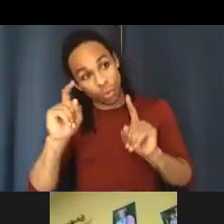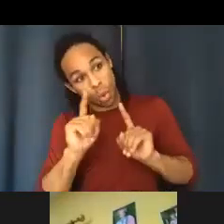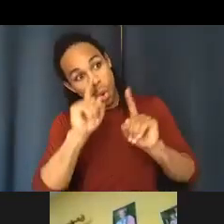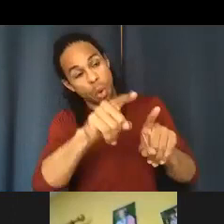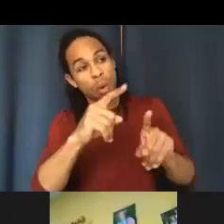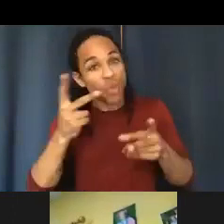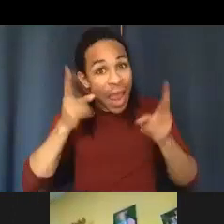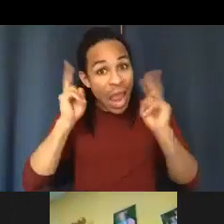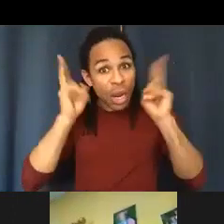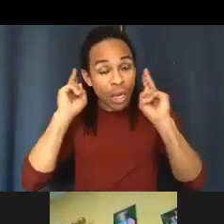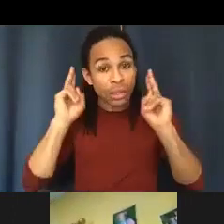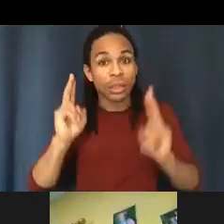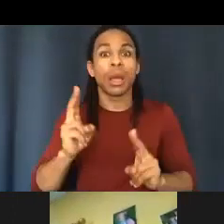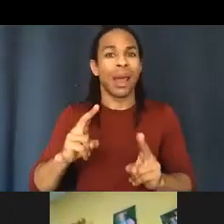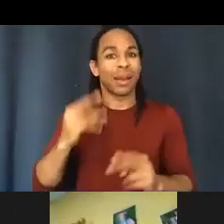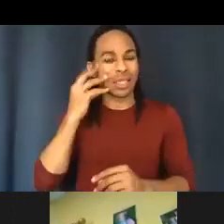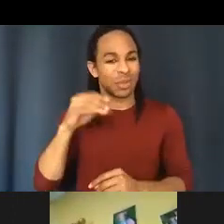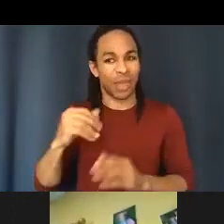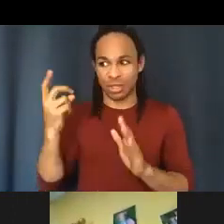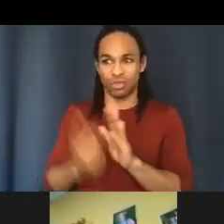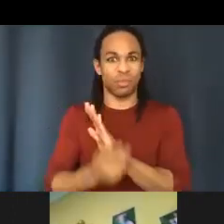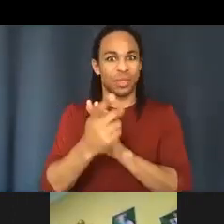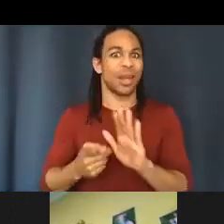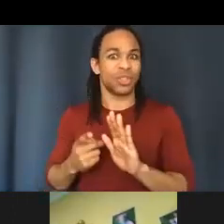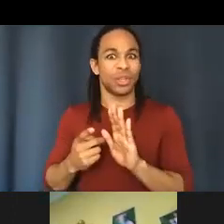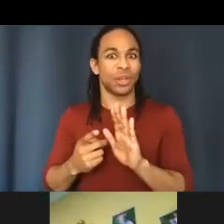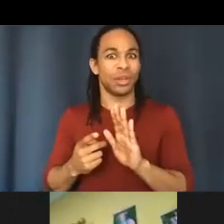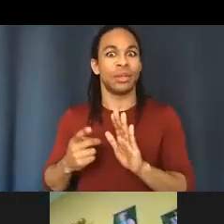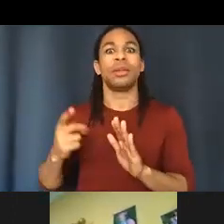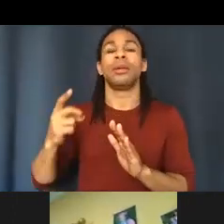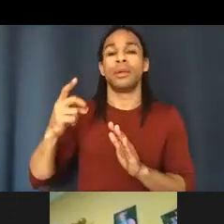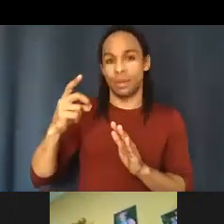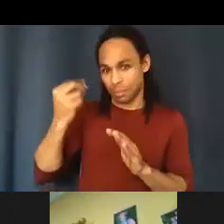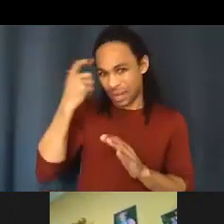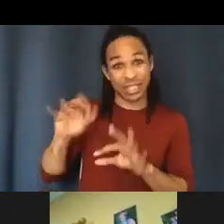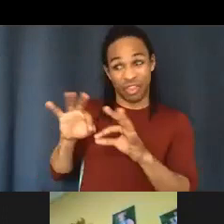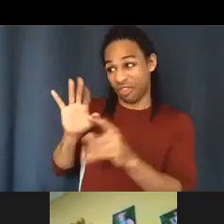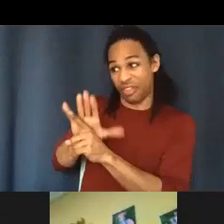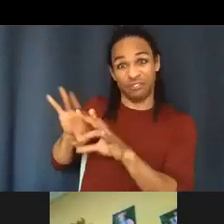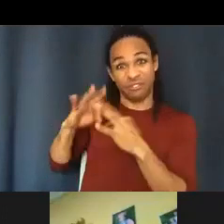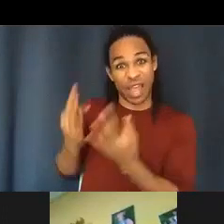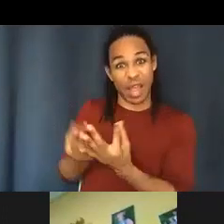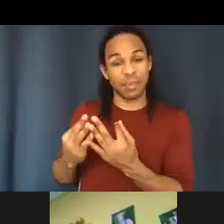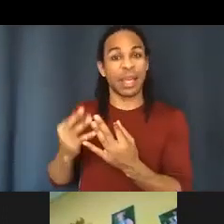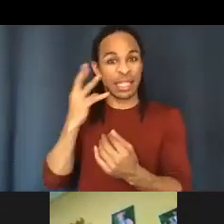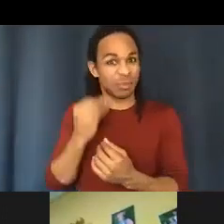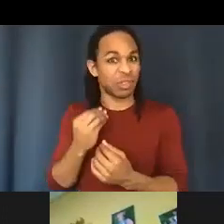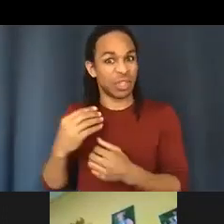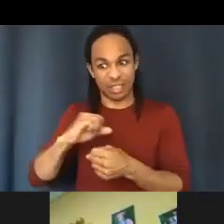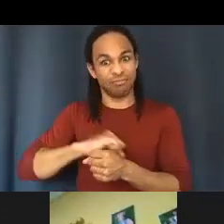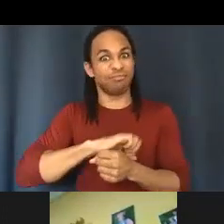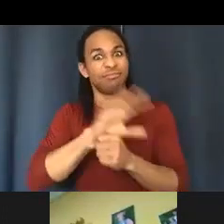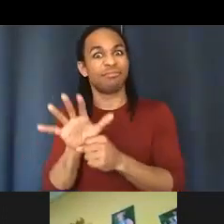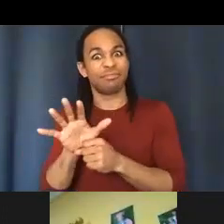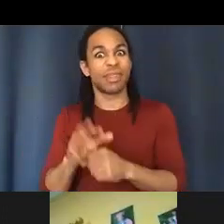being attended to, their lights on, the light. This is how bad issues of stigma in